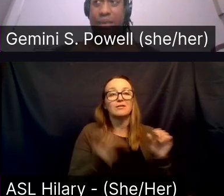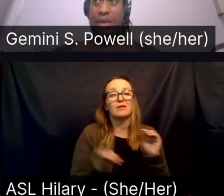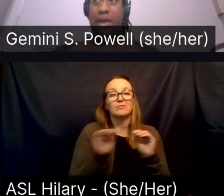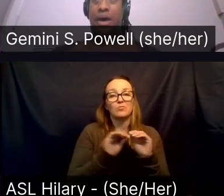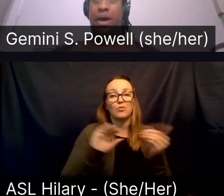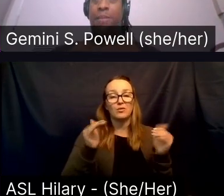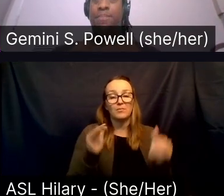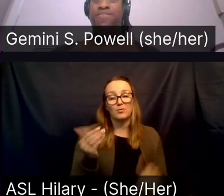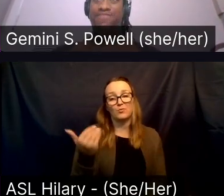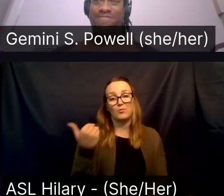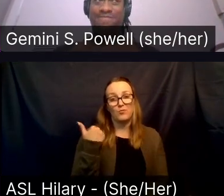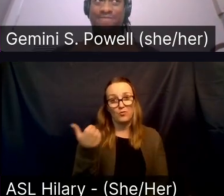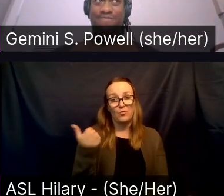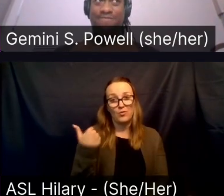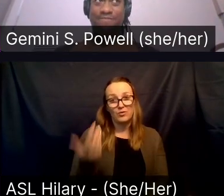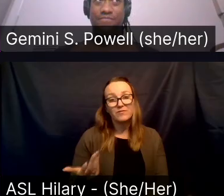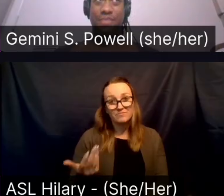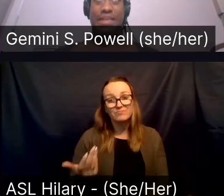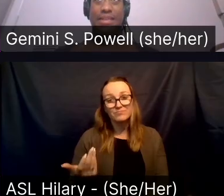to.